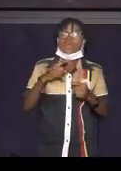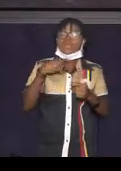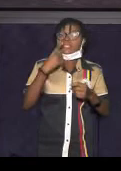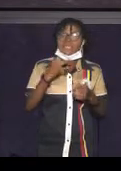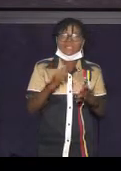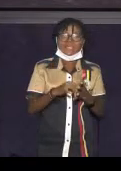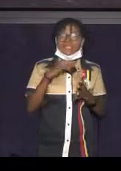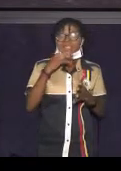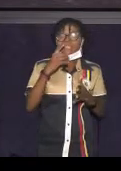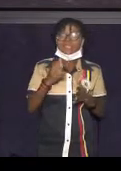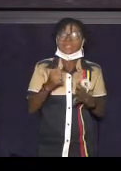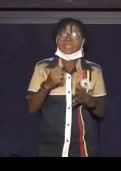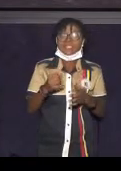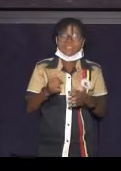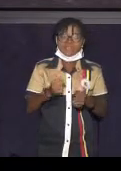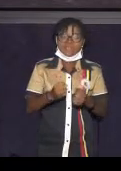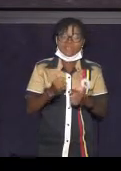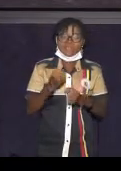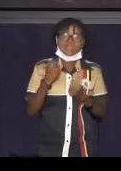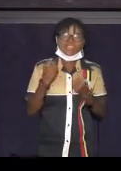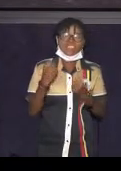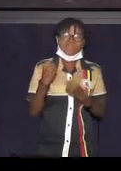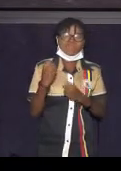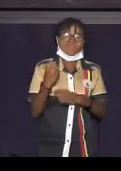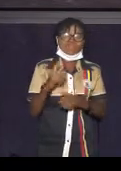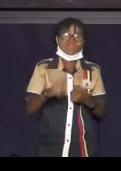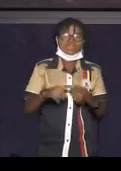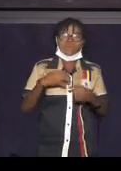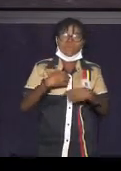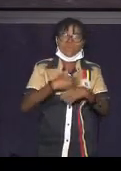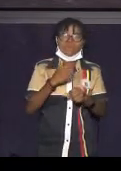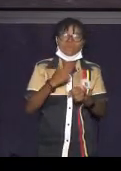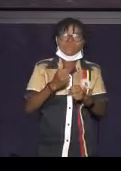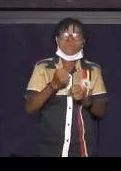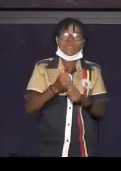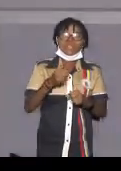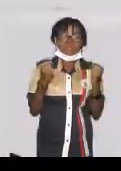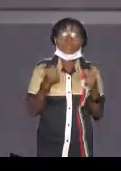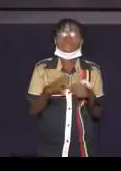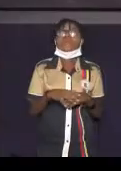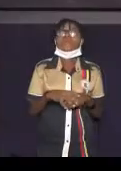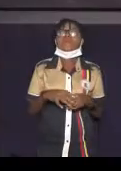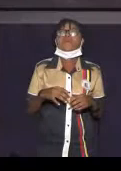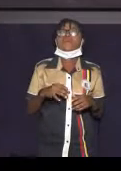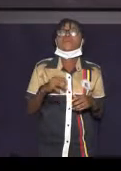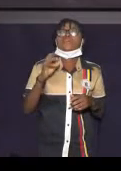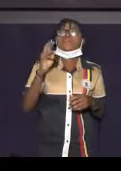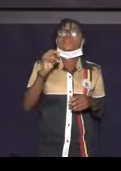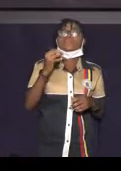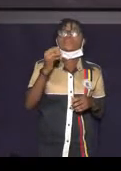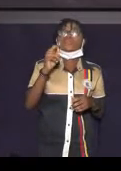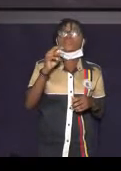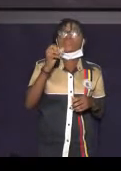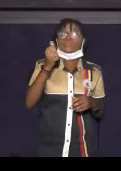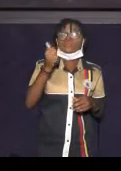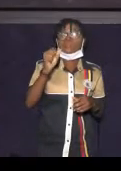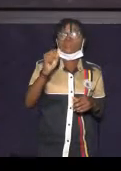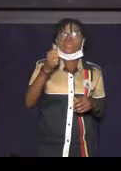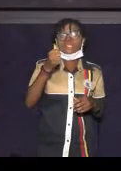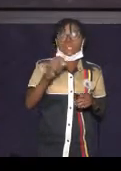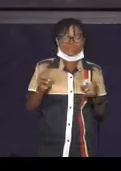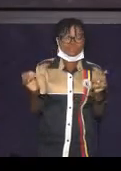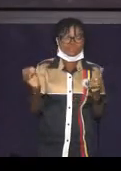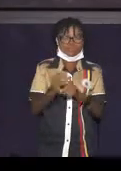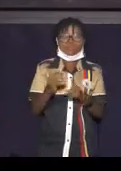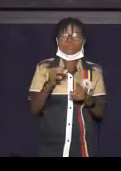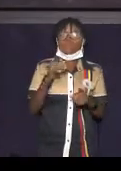saying the contraction of the muscle that will make somebody to feel tired or fatigue. nausea too. Somebody will start feeling